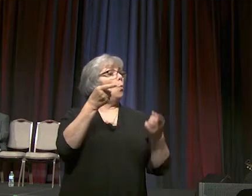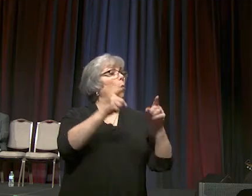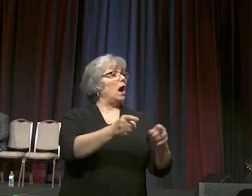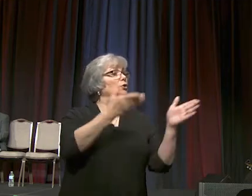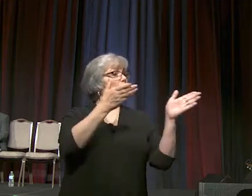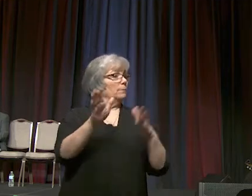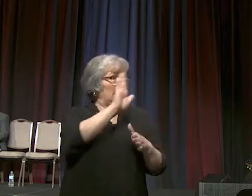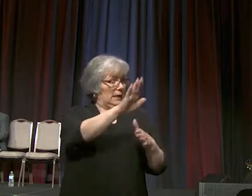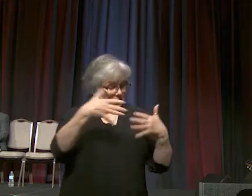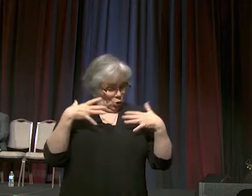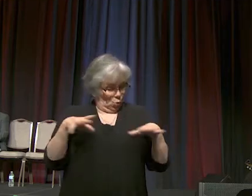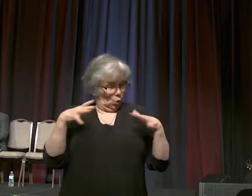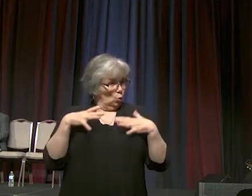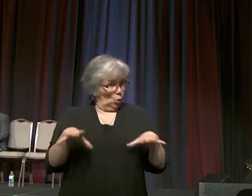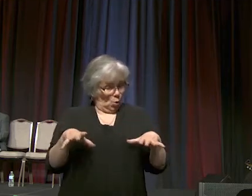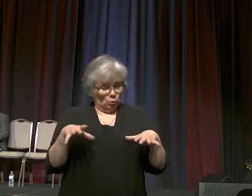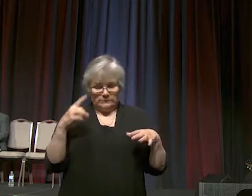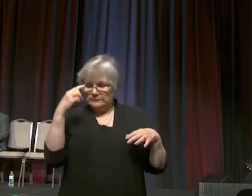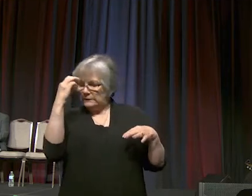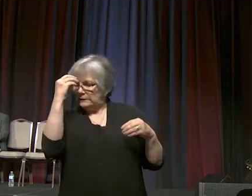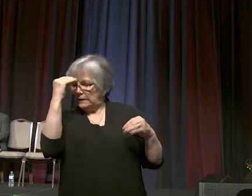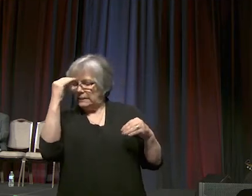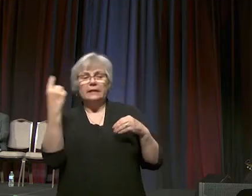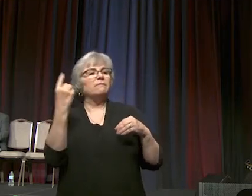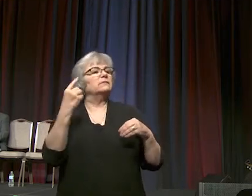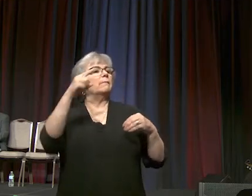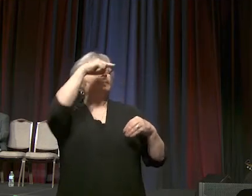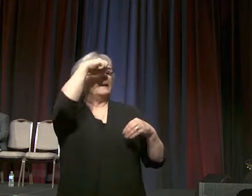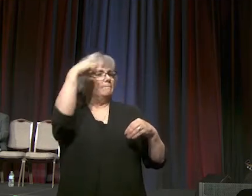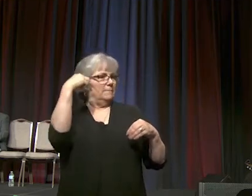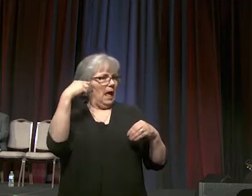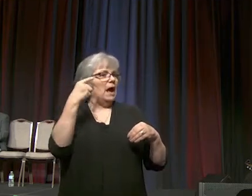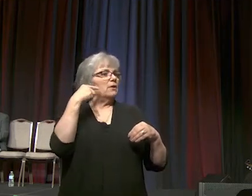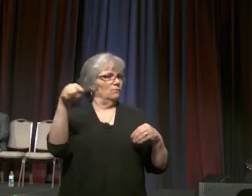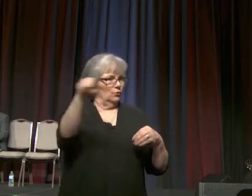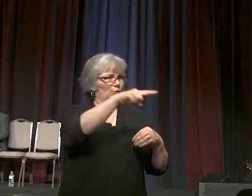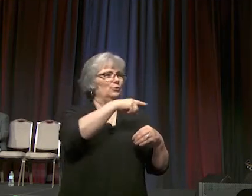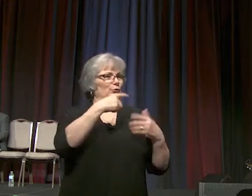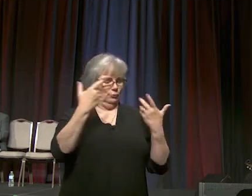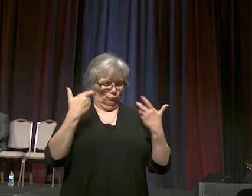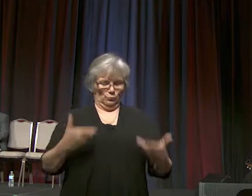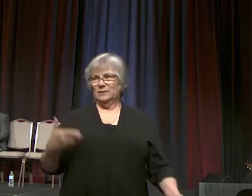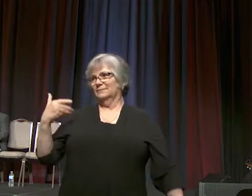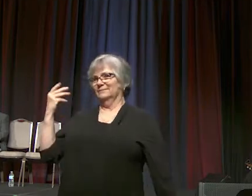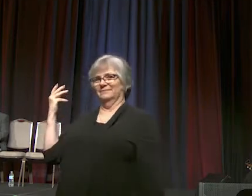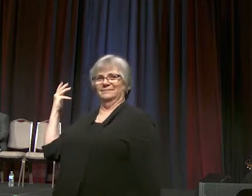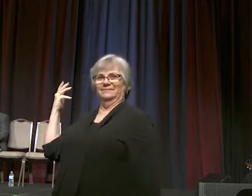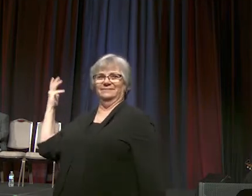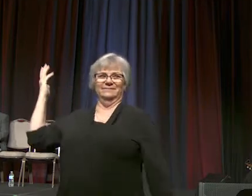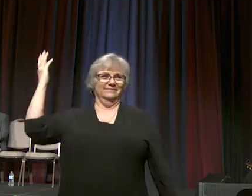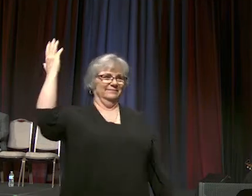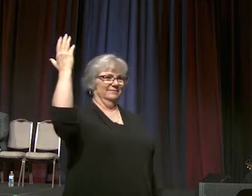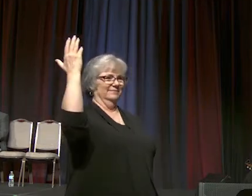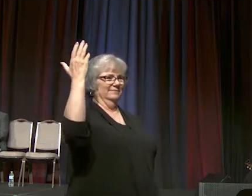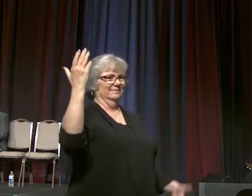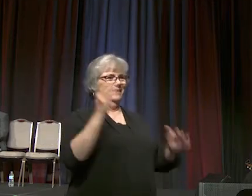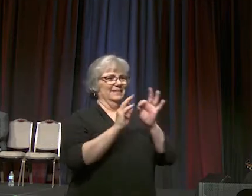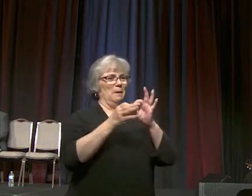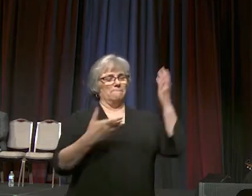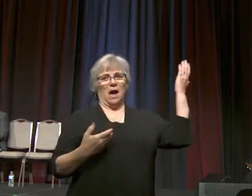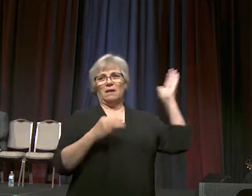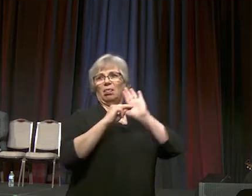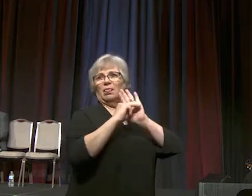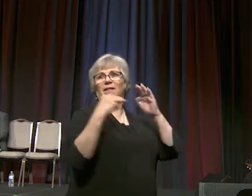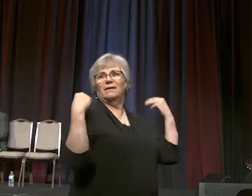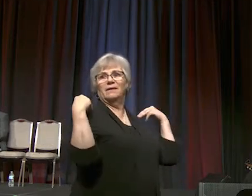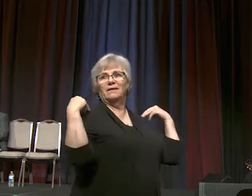bring something black to wear. Here we have a nice model from our sign language